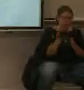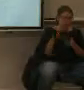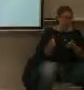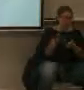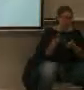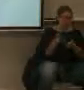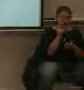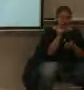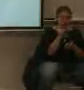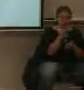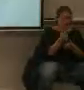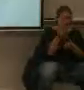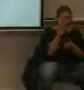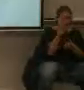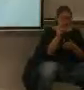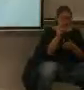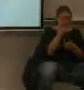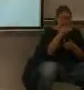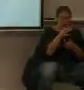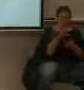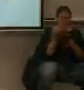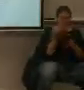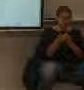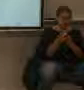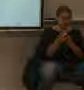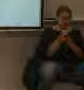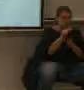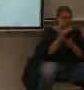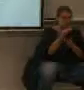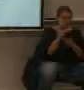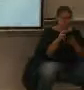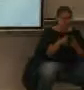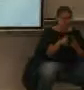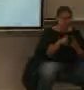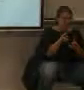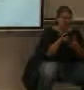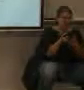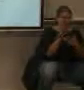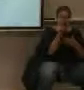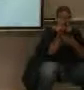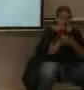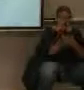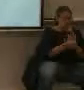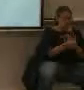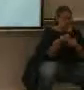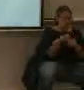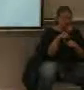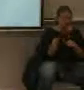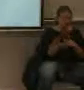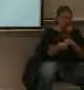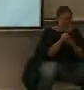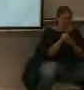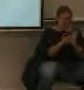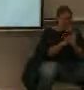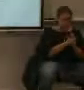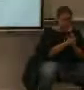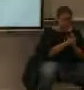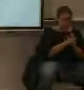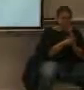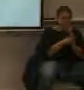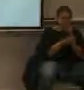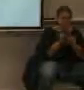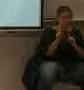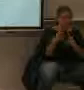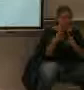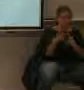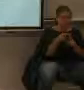log right up to the edge of all the rivers and streams. That is not a law in this particular state. That is, you can go